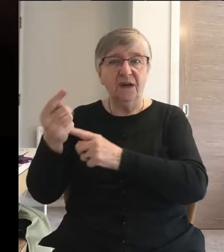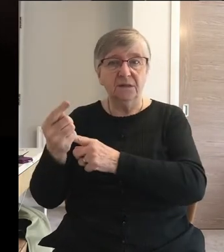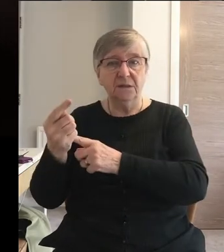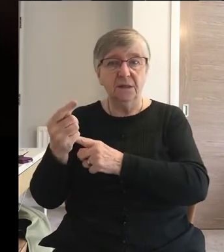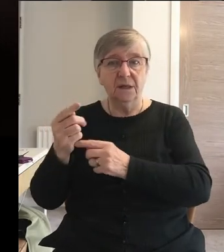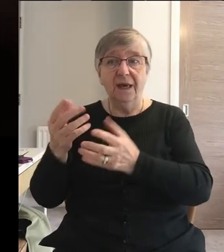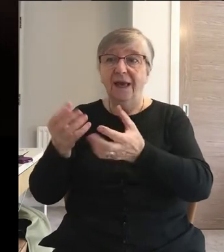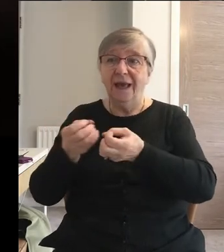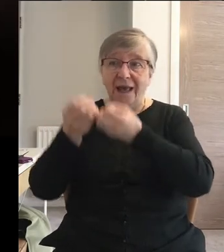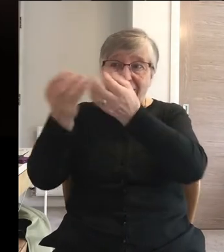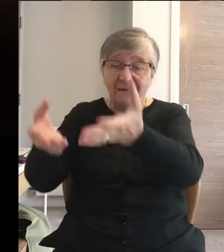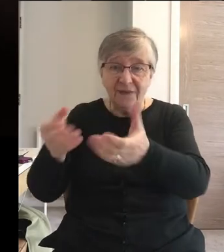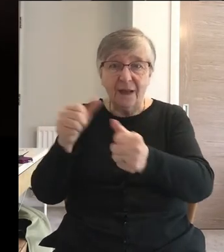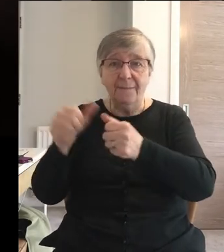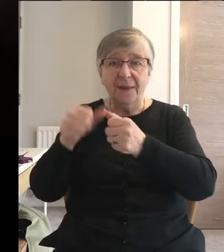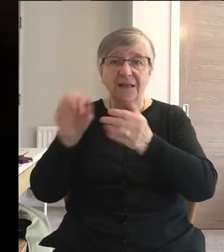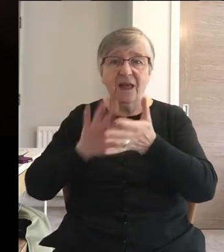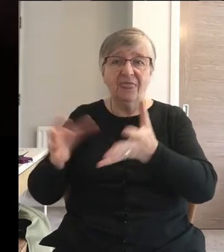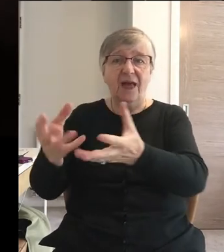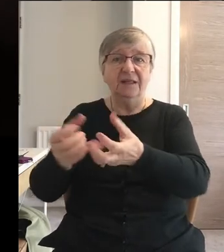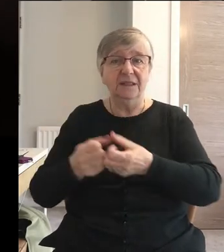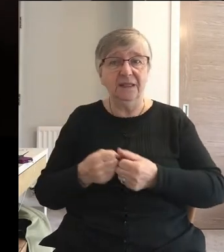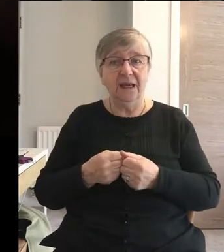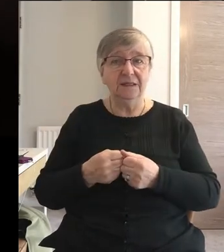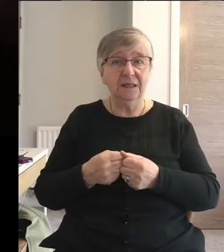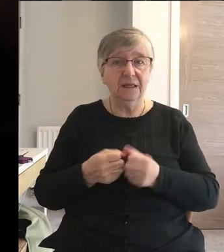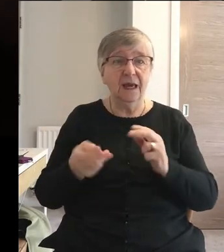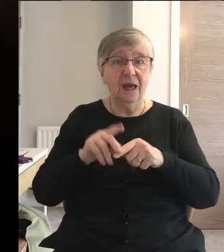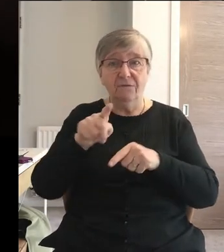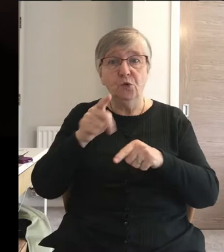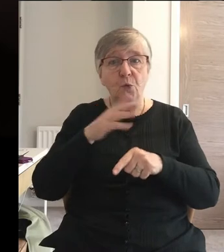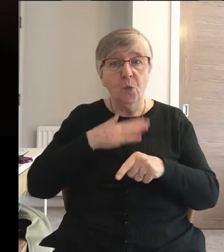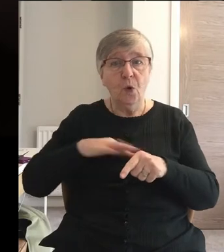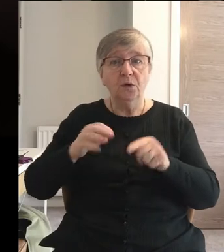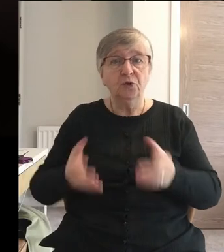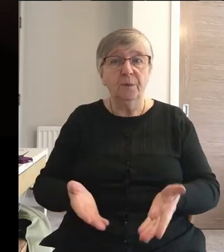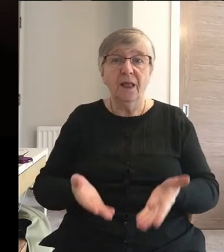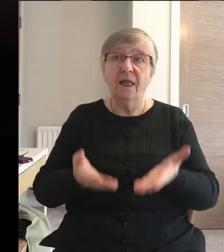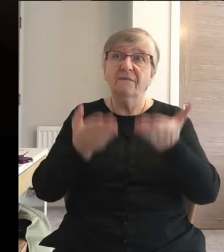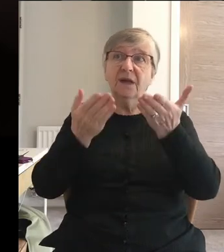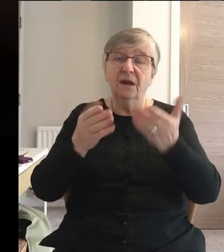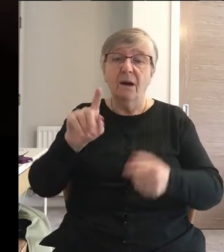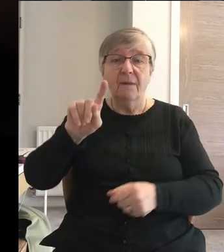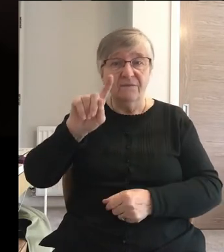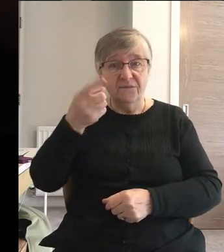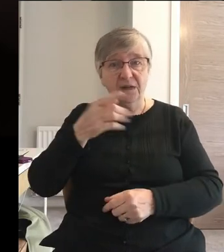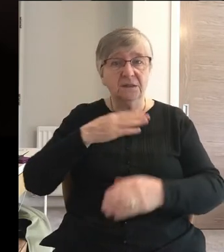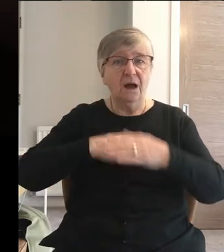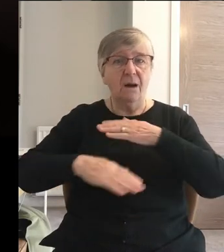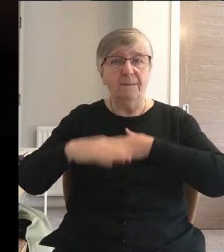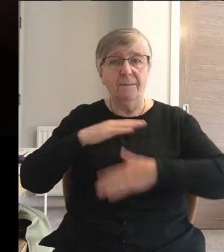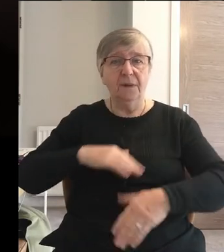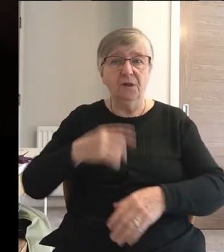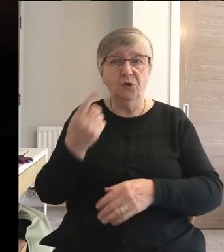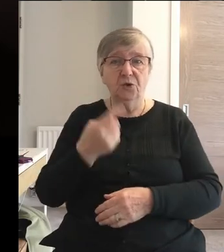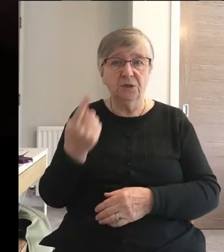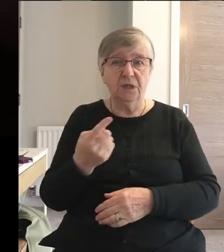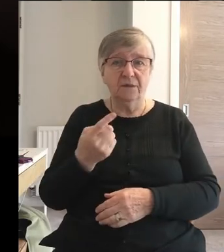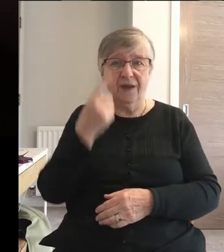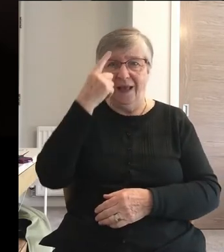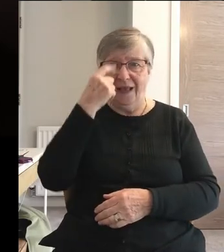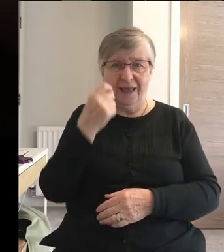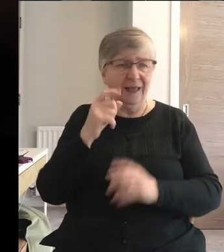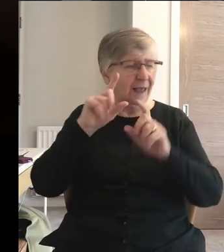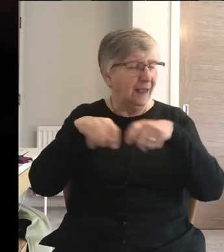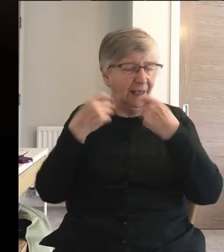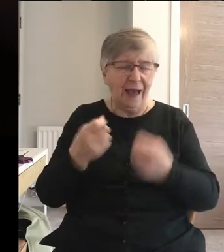than getting. He says if you want to be lifted up, verse 10 in James, first be humbled. So we can't surf and turf. We